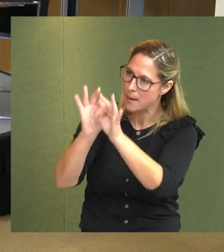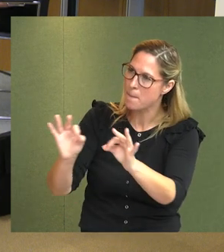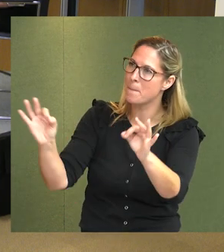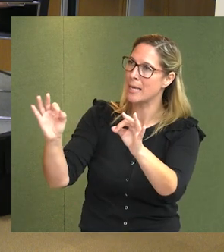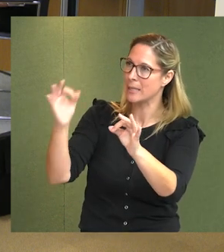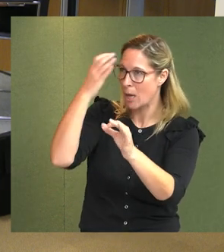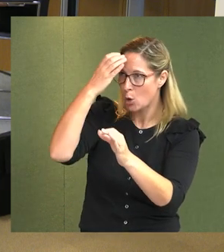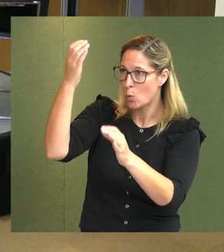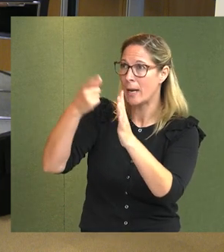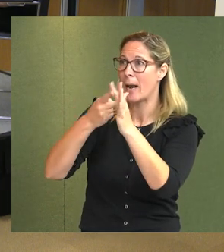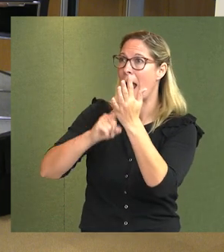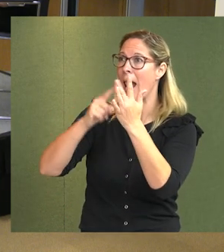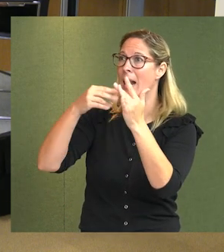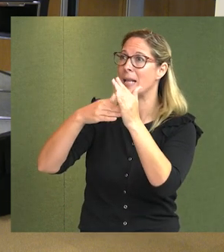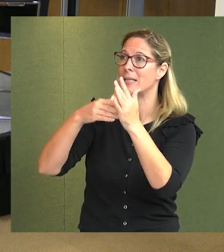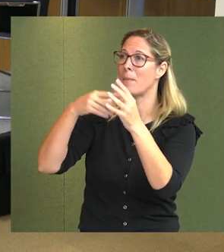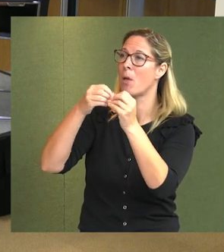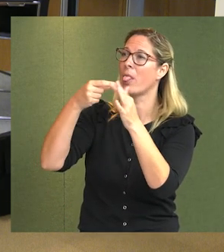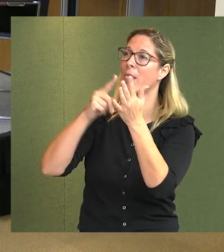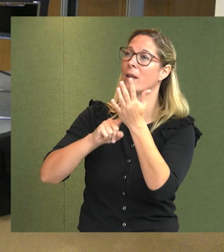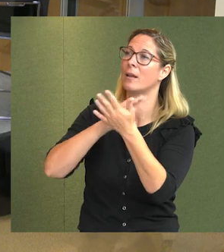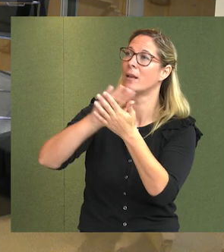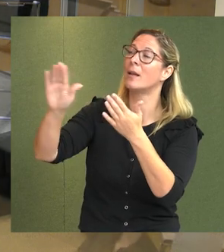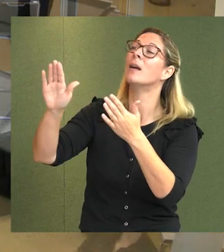Long live King Charles III.